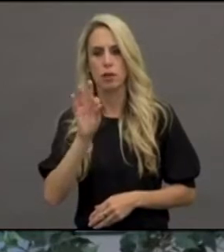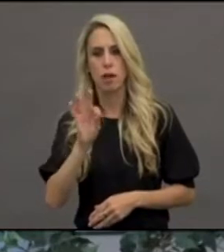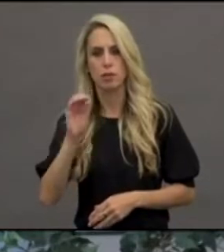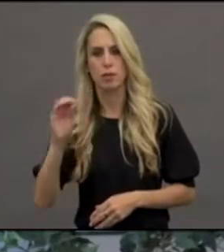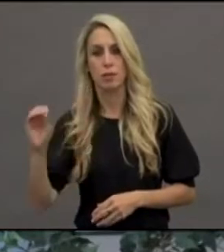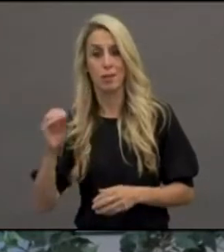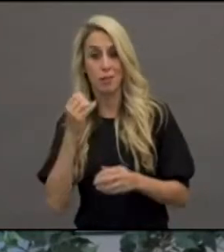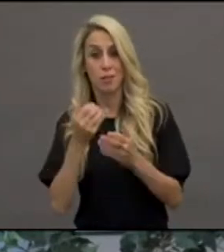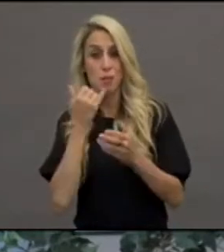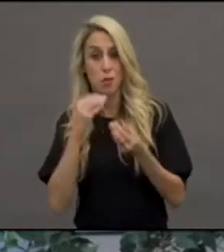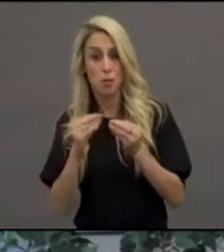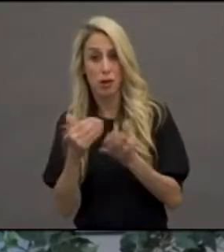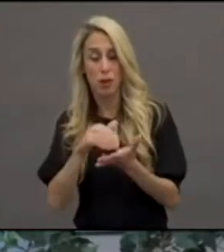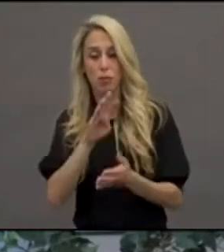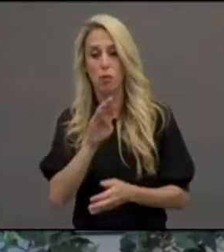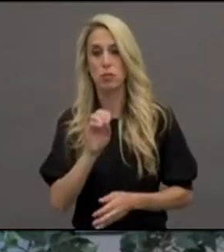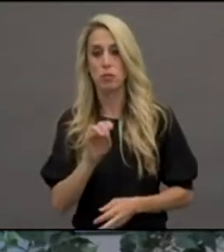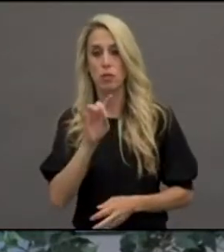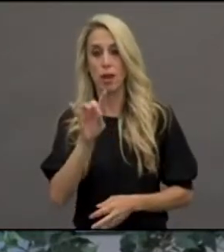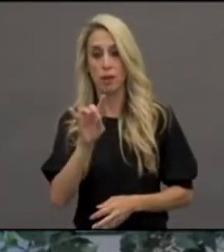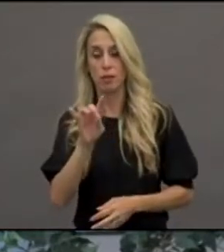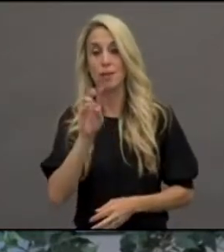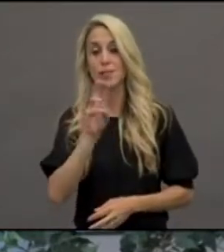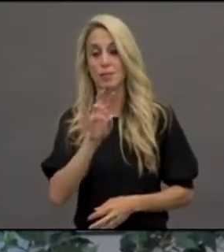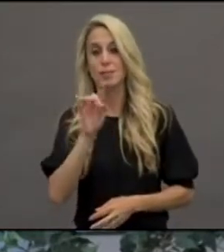408-686-3900. Again, that number is